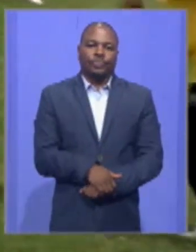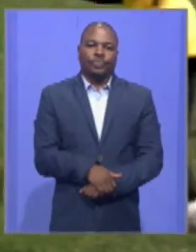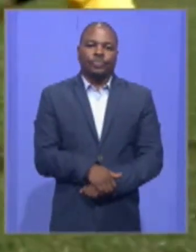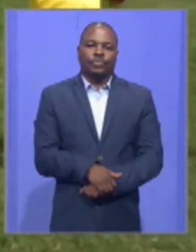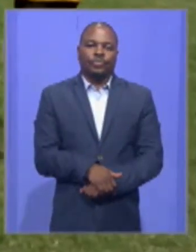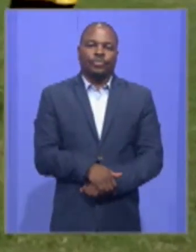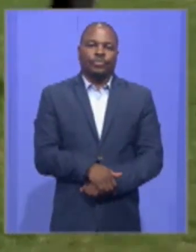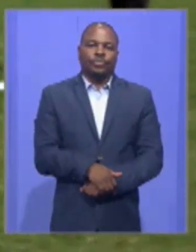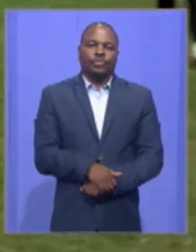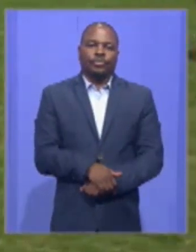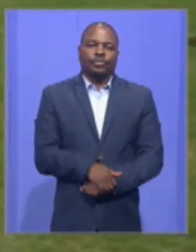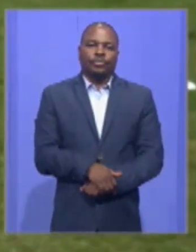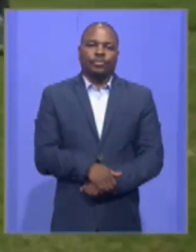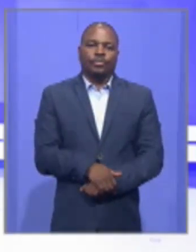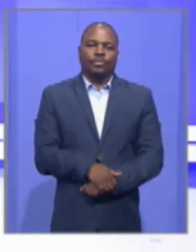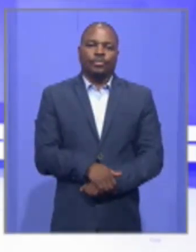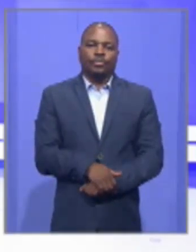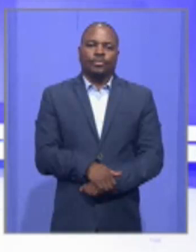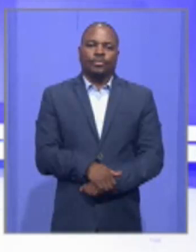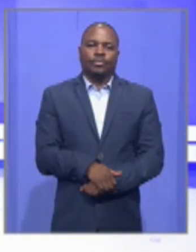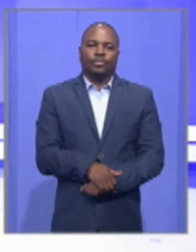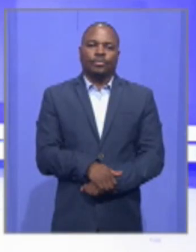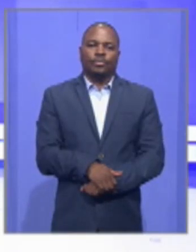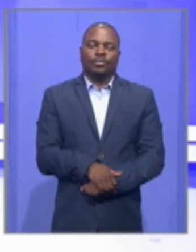tša SABC.